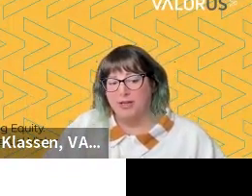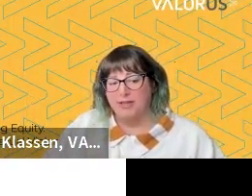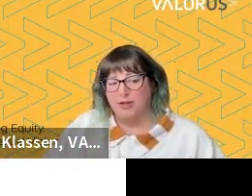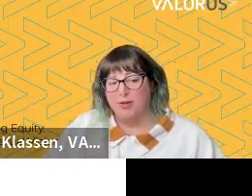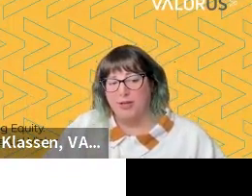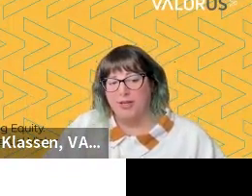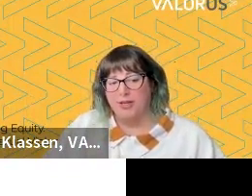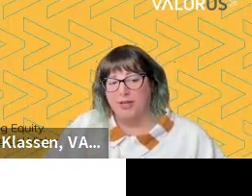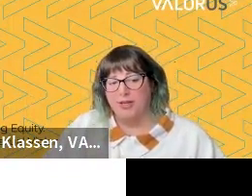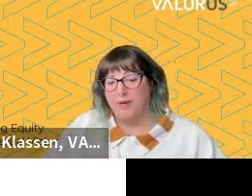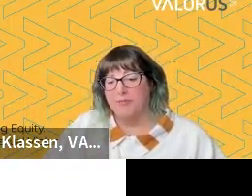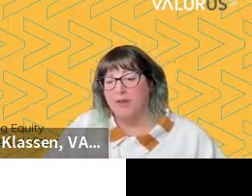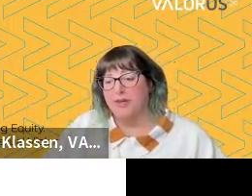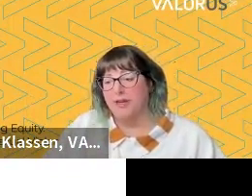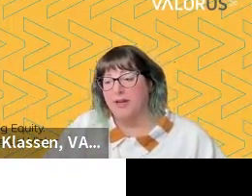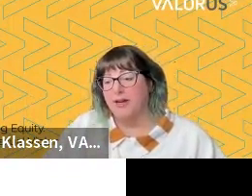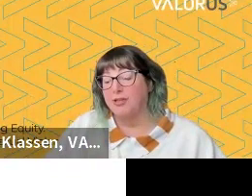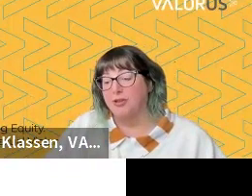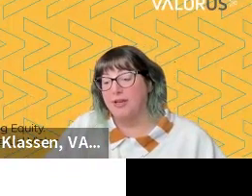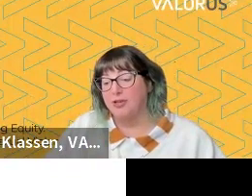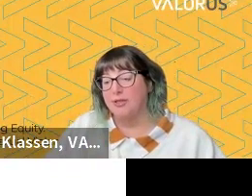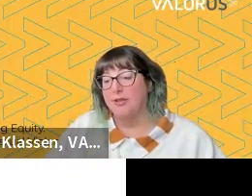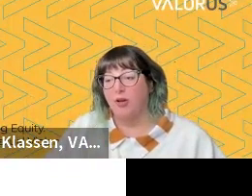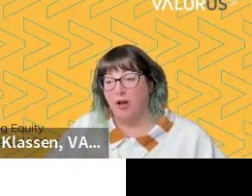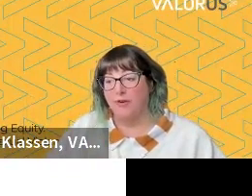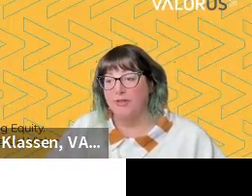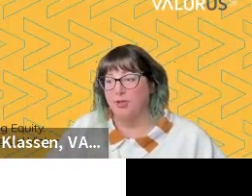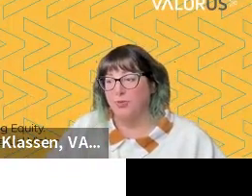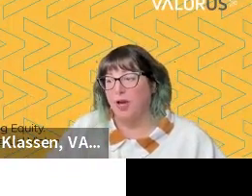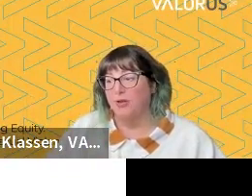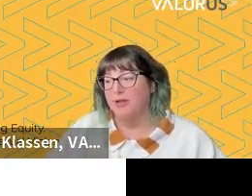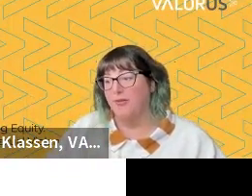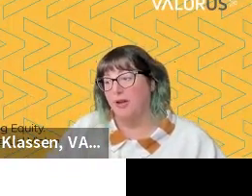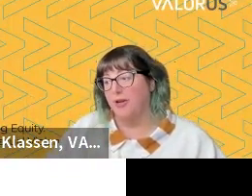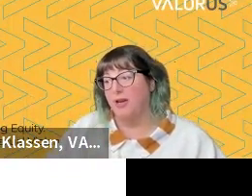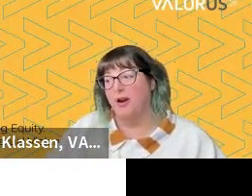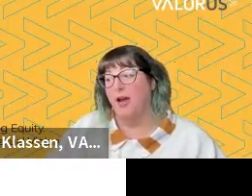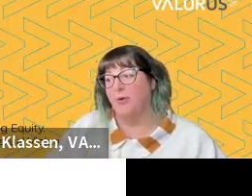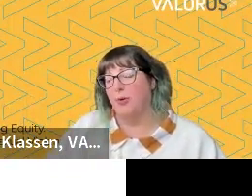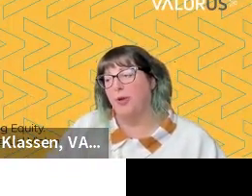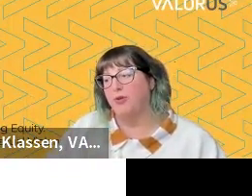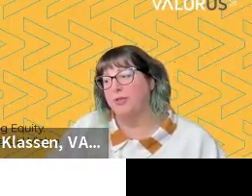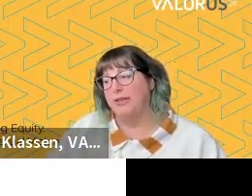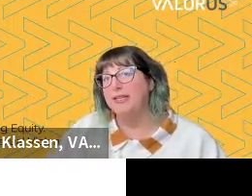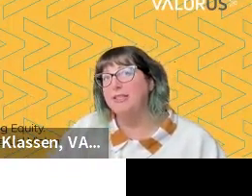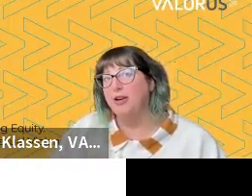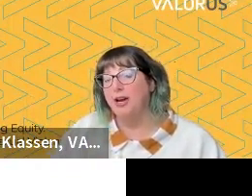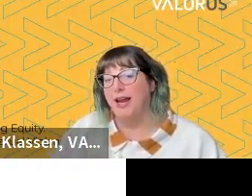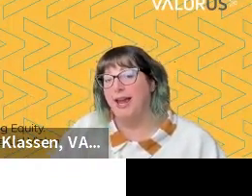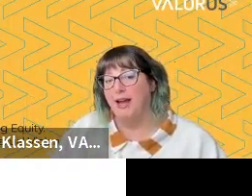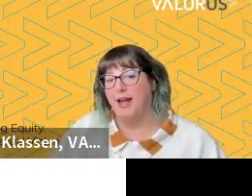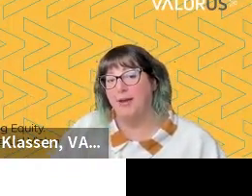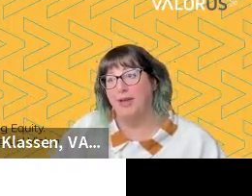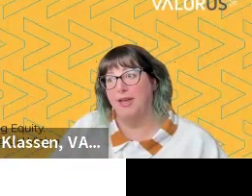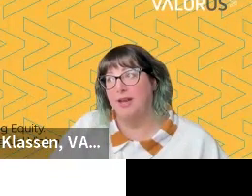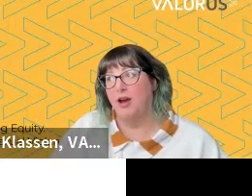national projects, including the National Sexual Assault Conference, which we host every other year. And we will be hosting this year